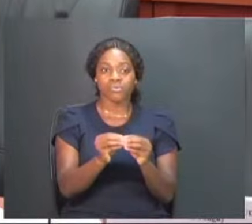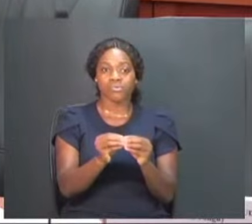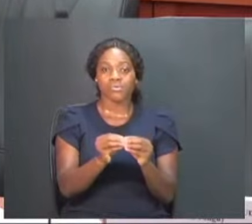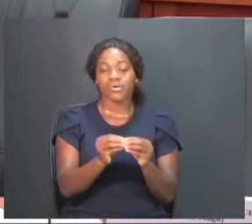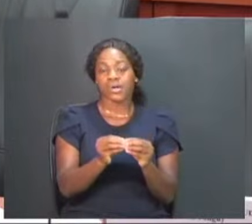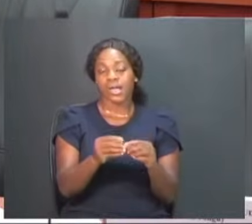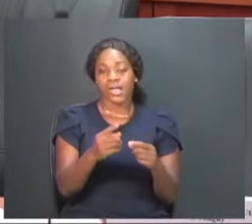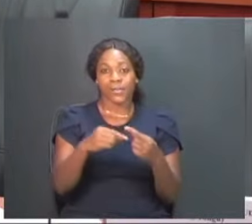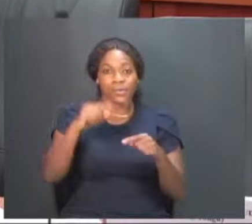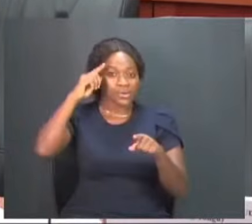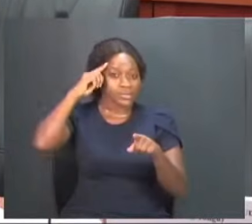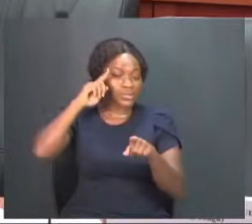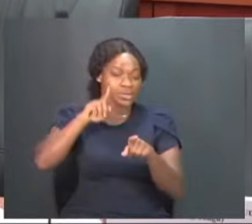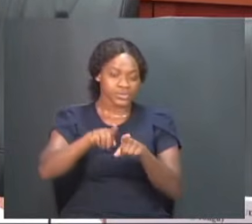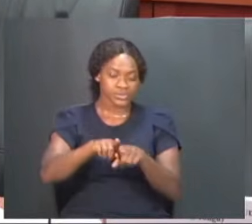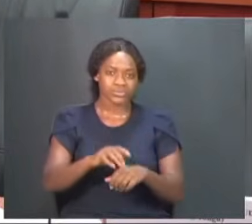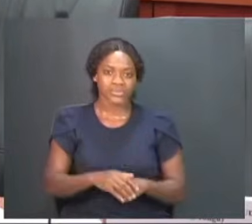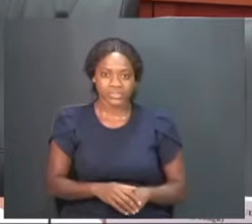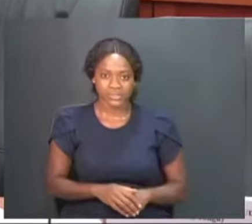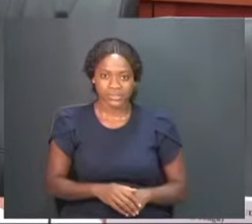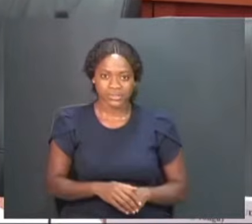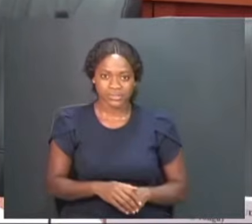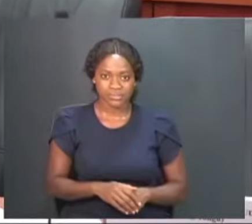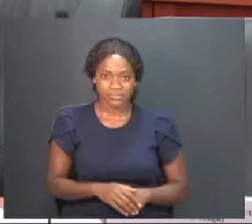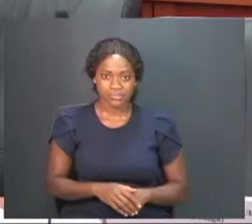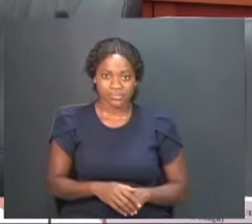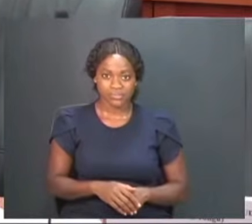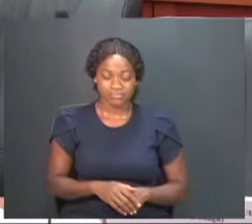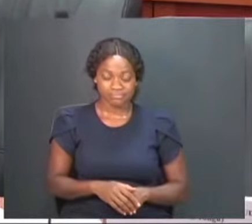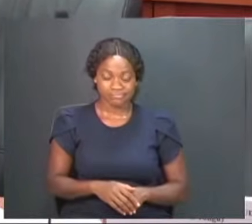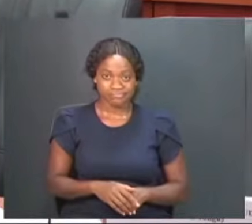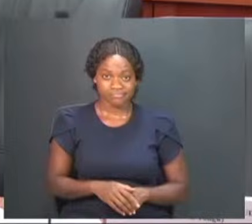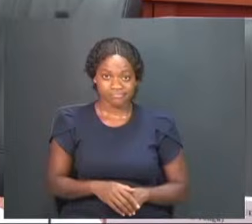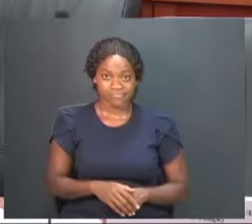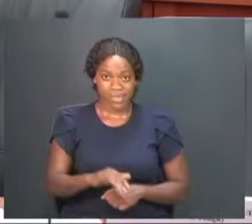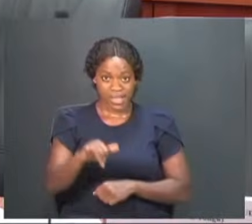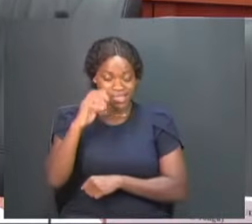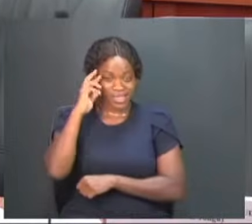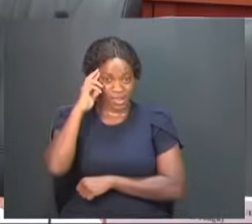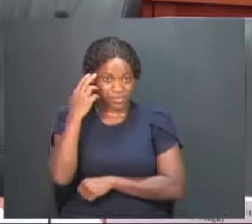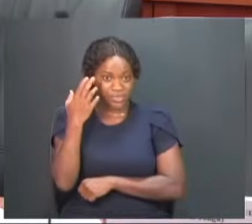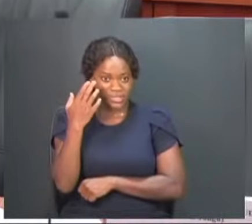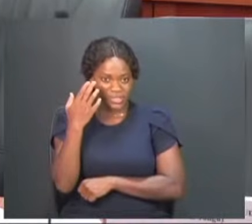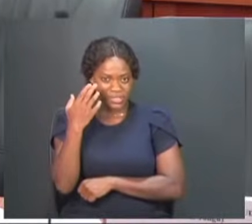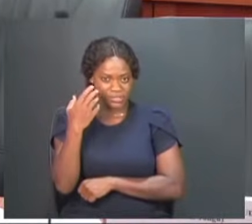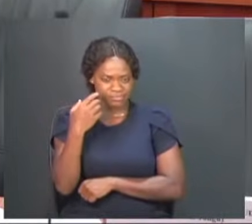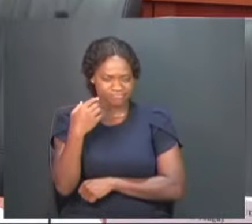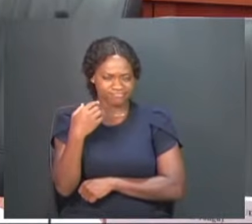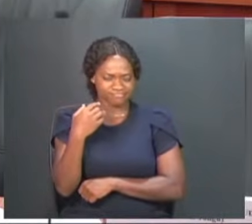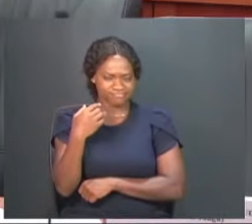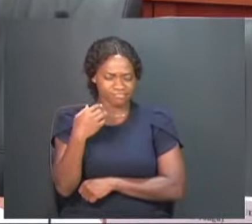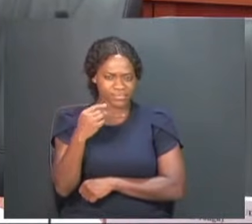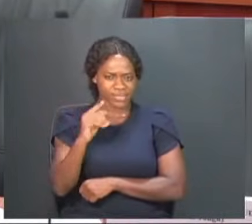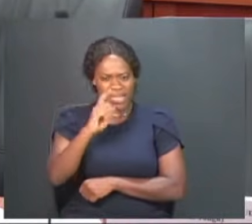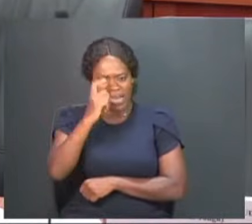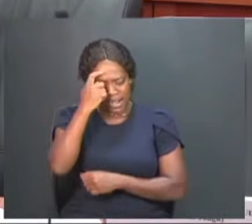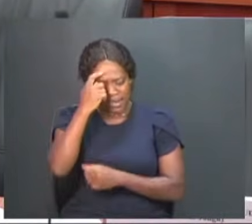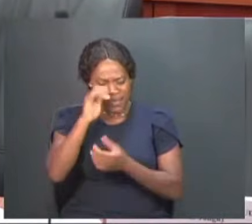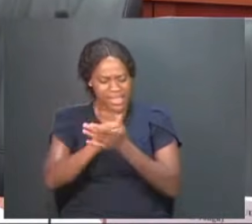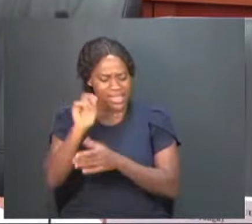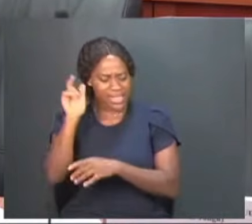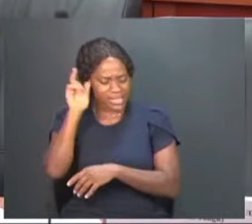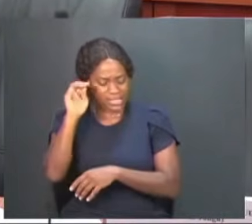important agreement. It is for that reason that the listening minister, the listening government has